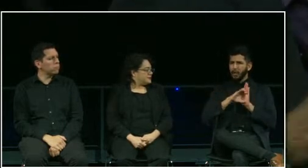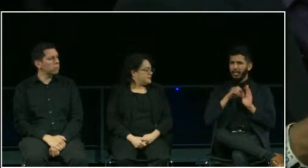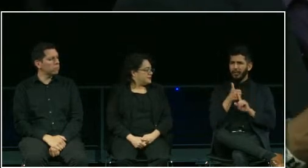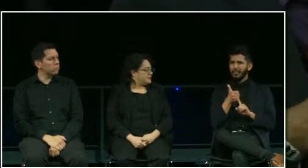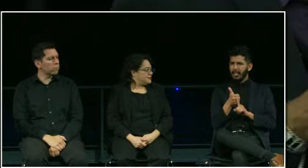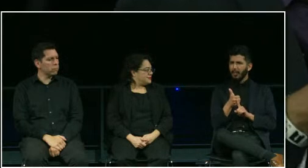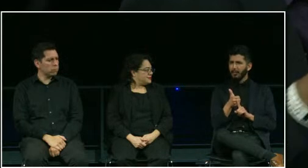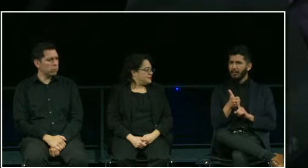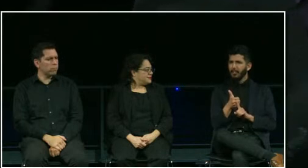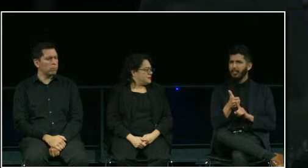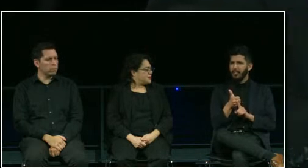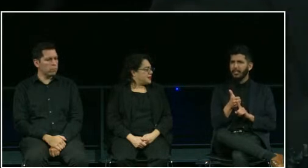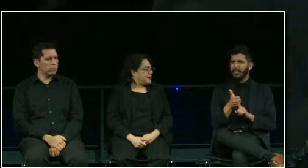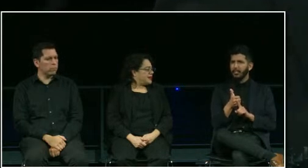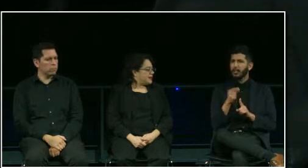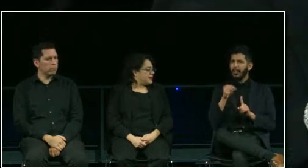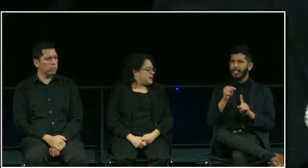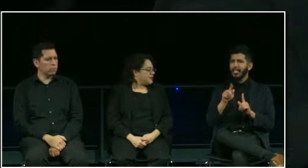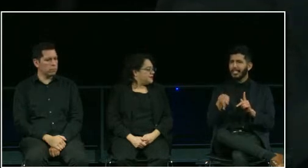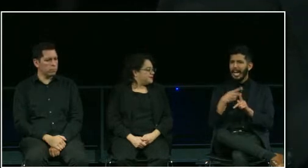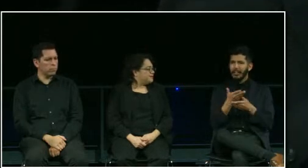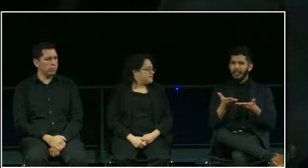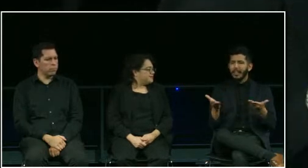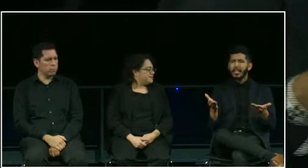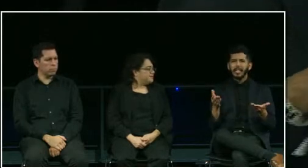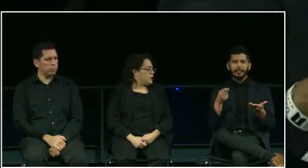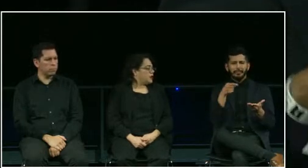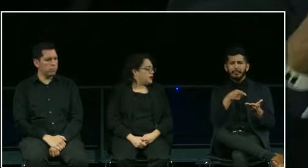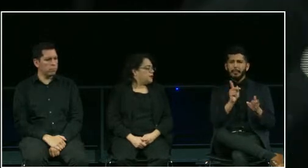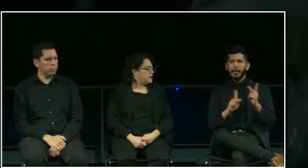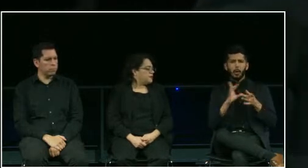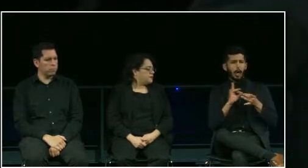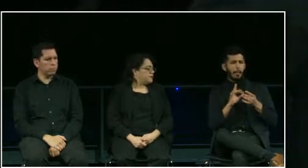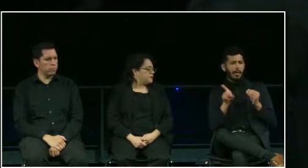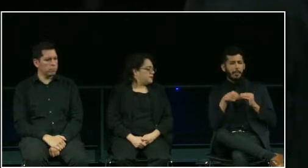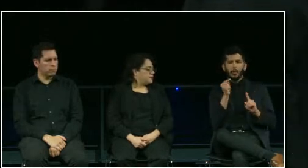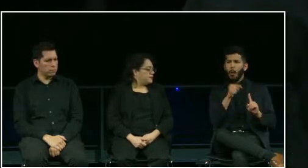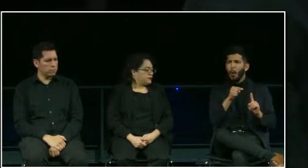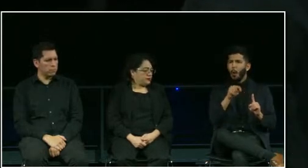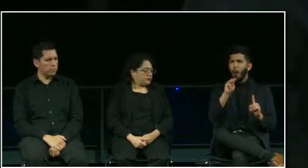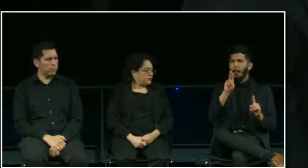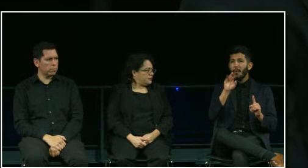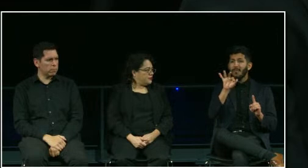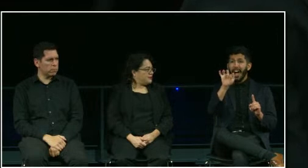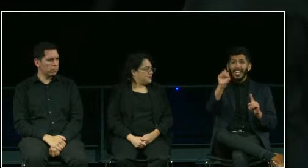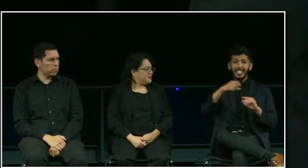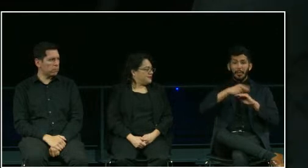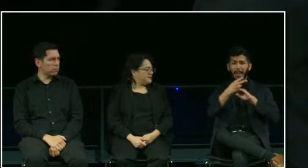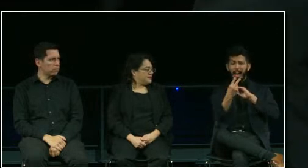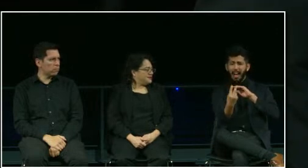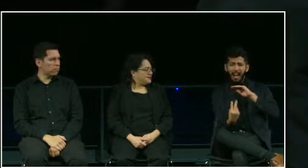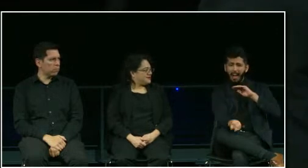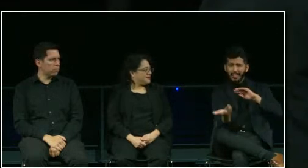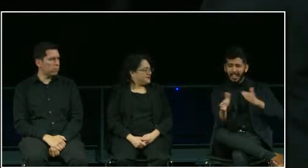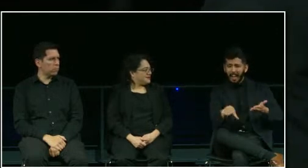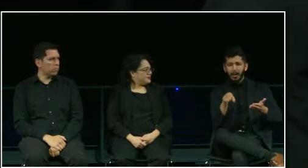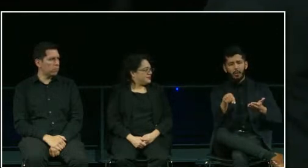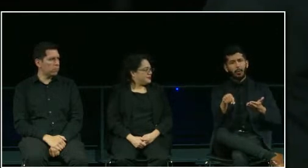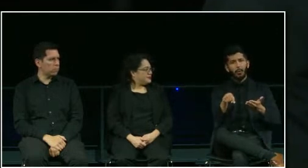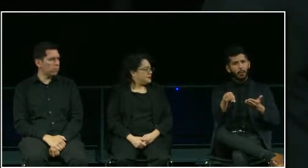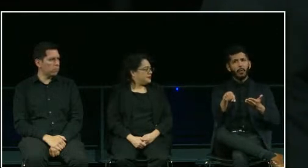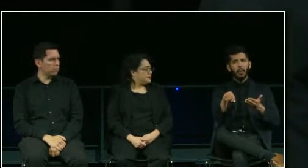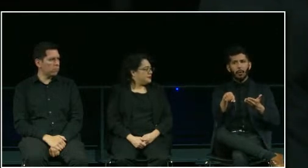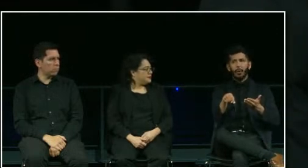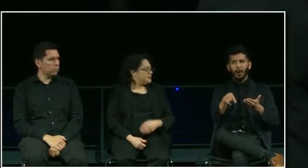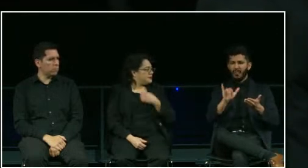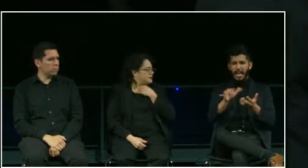rain. So it's the kind of thing that people don't usually comment on, like, oh man, when Mufasa fell to his death, that dust cloud got kicked